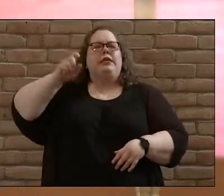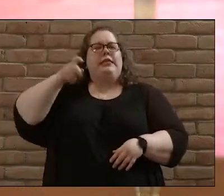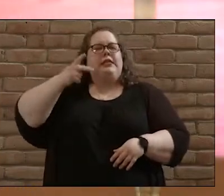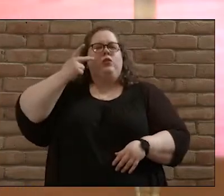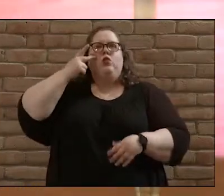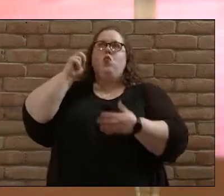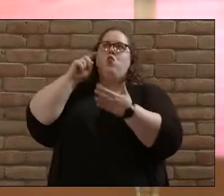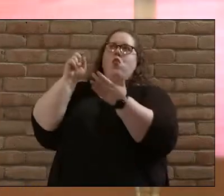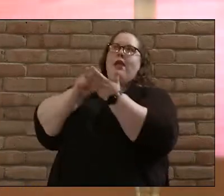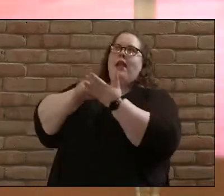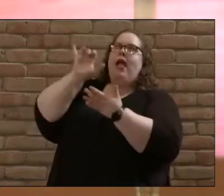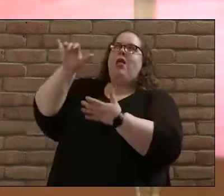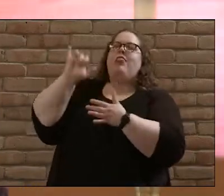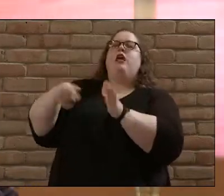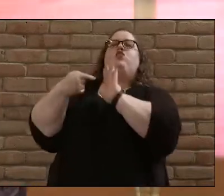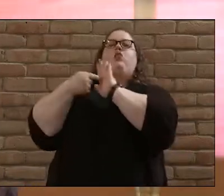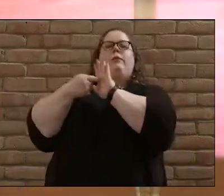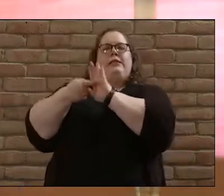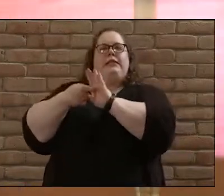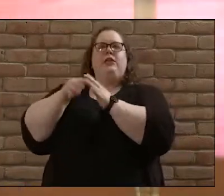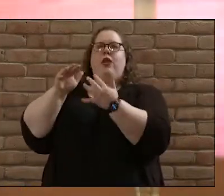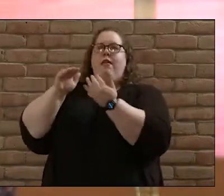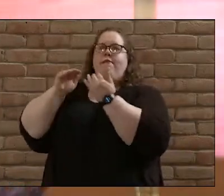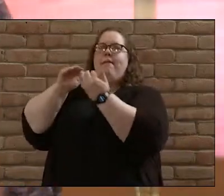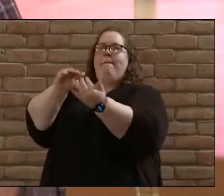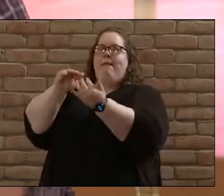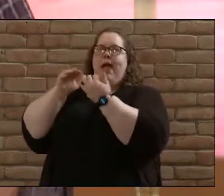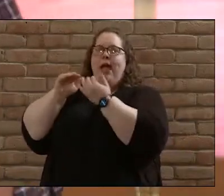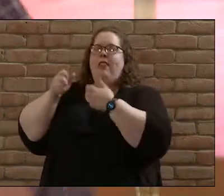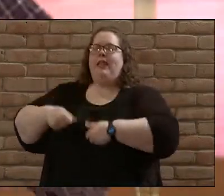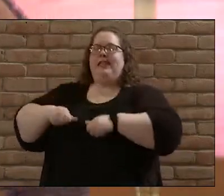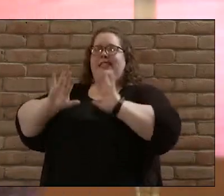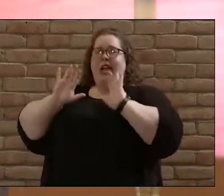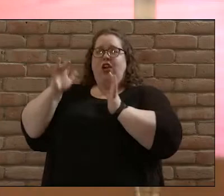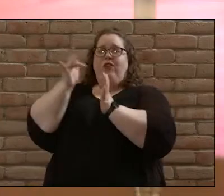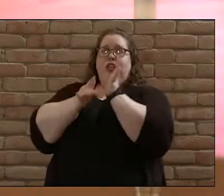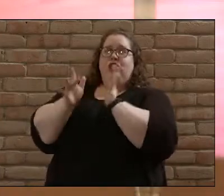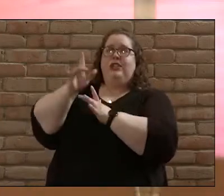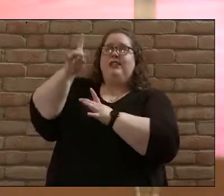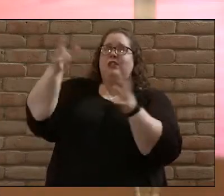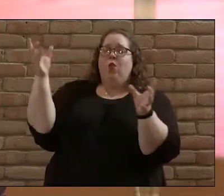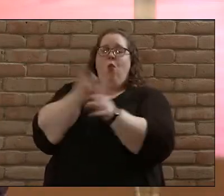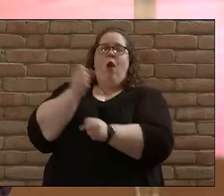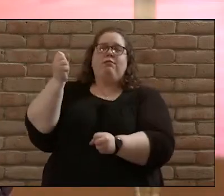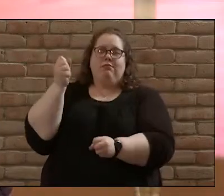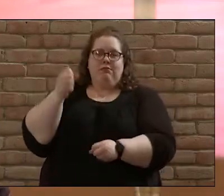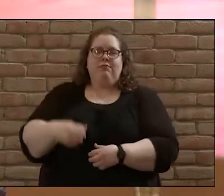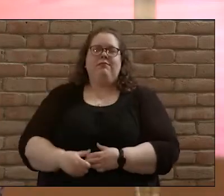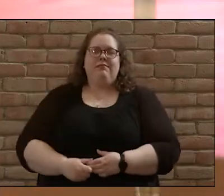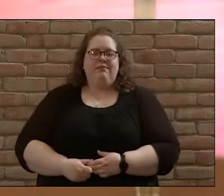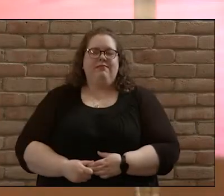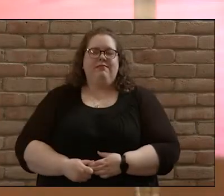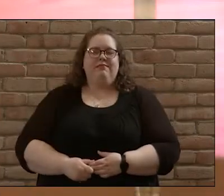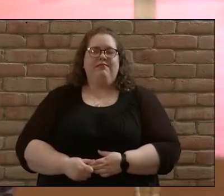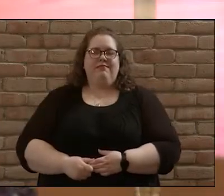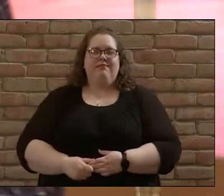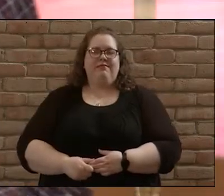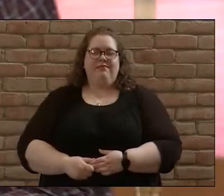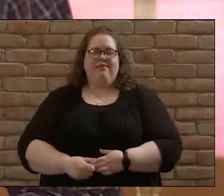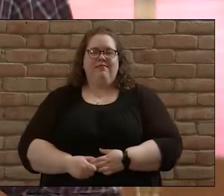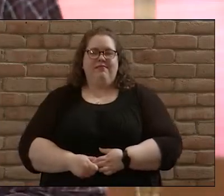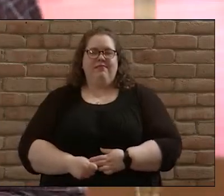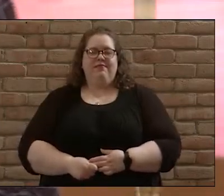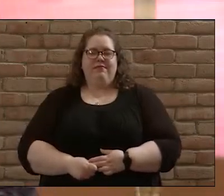representation, a reminder of the battle and the sacrifice that he won our freedom with.